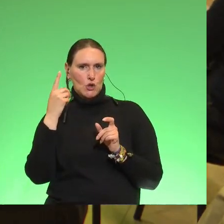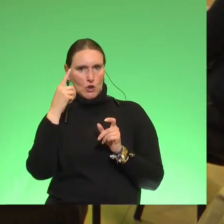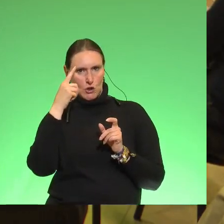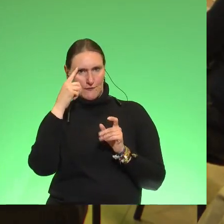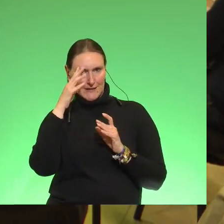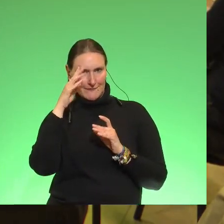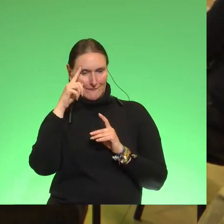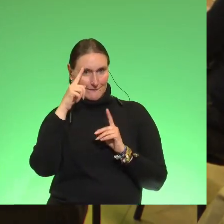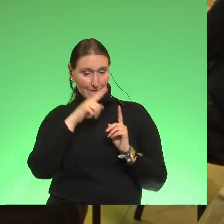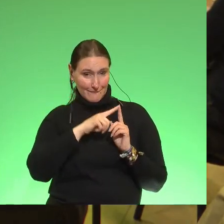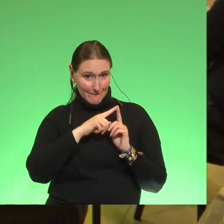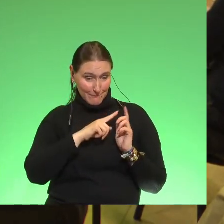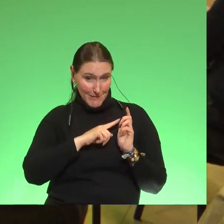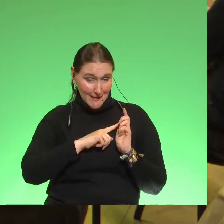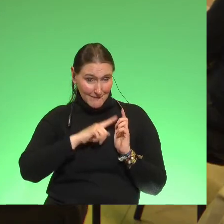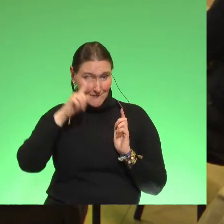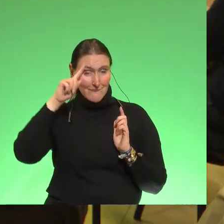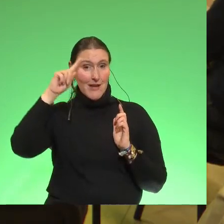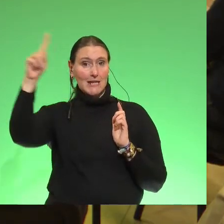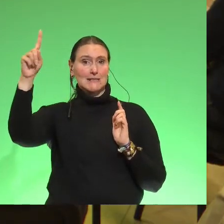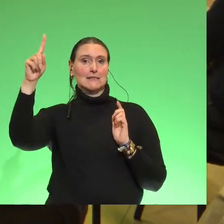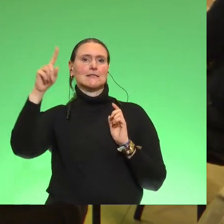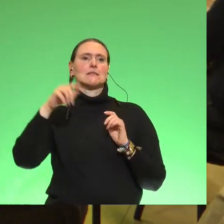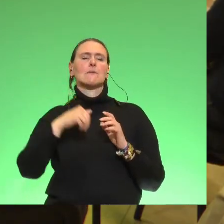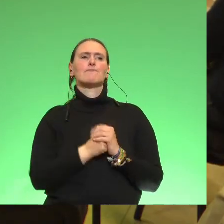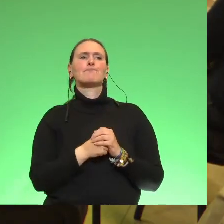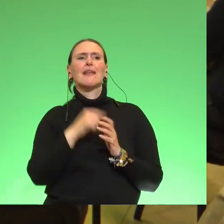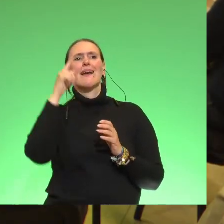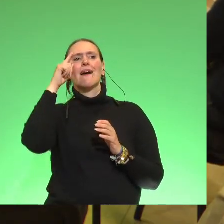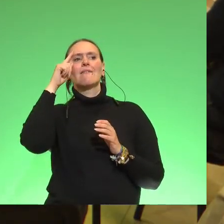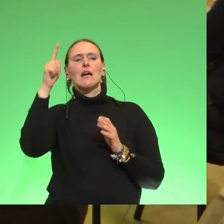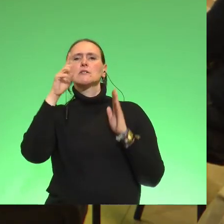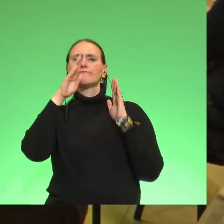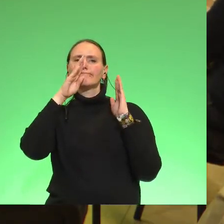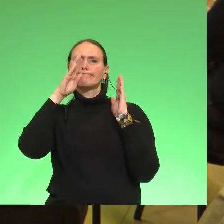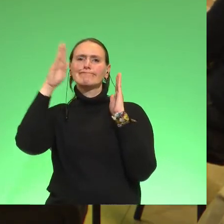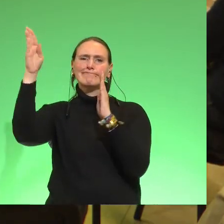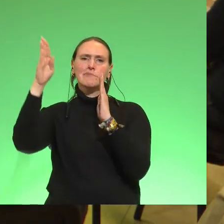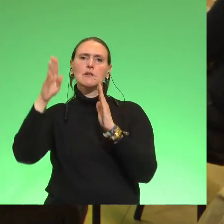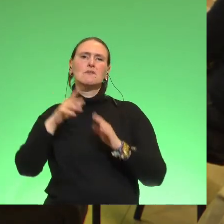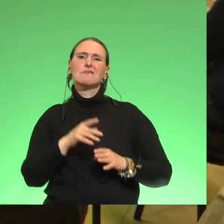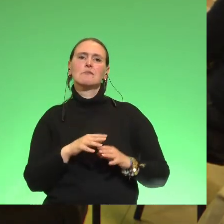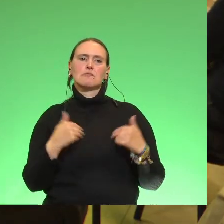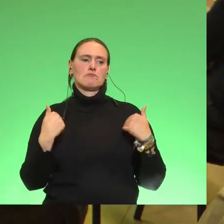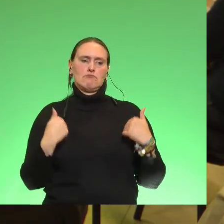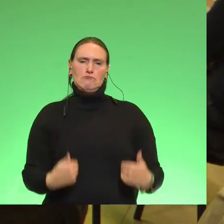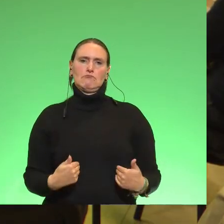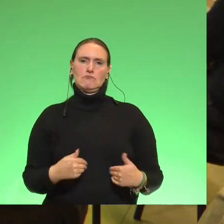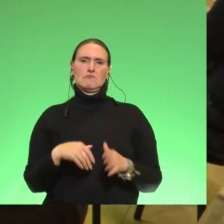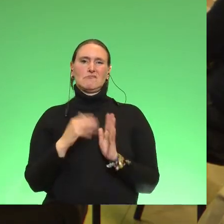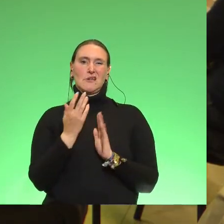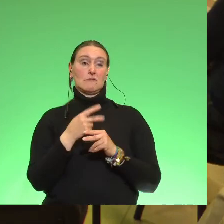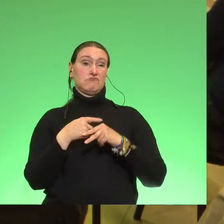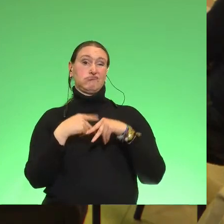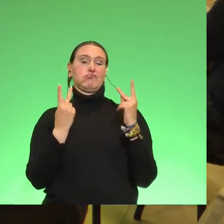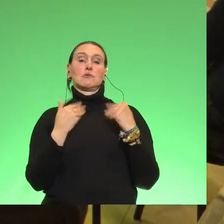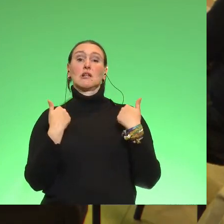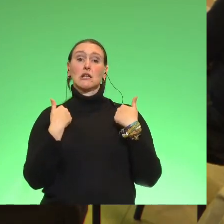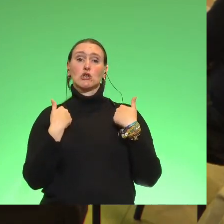our faith is not in supernatural being, our faith is in human being.